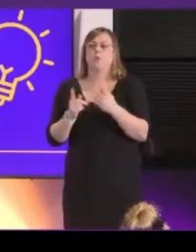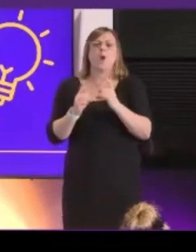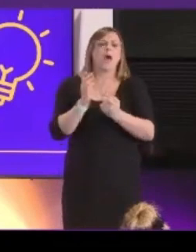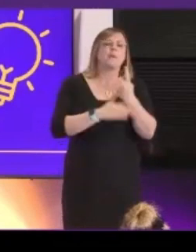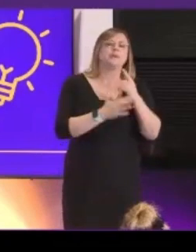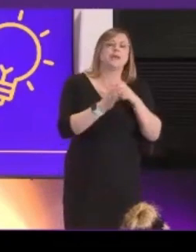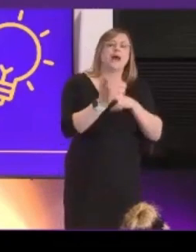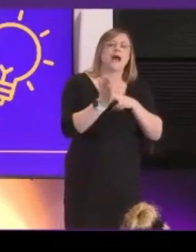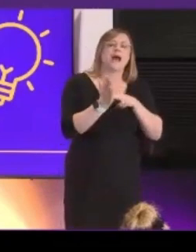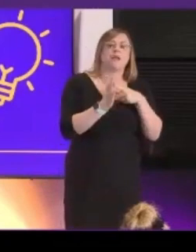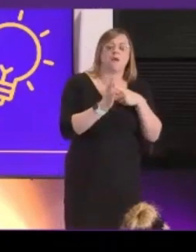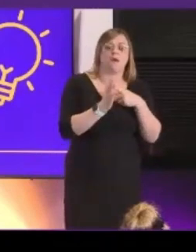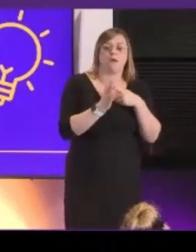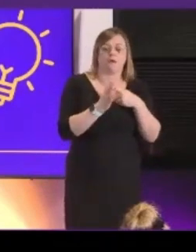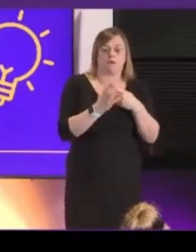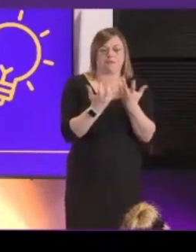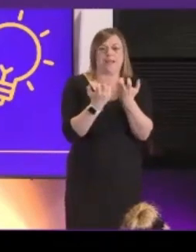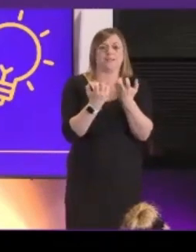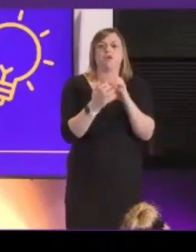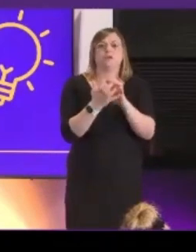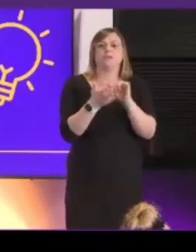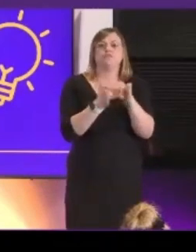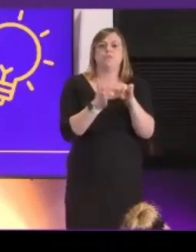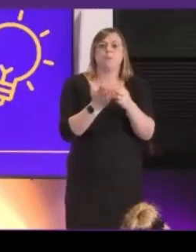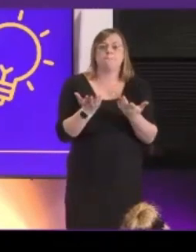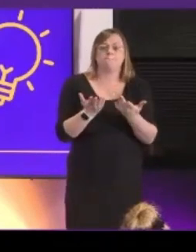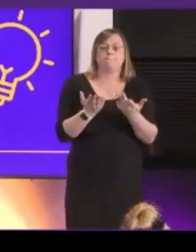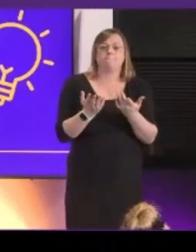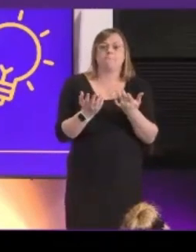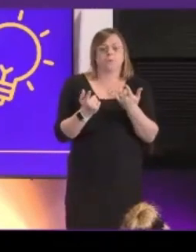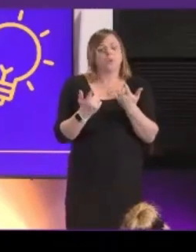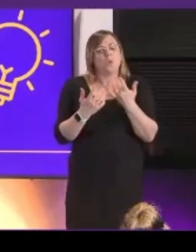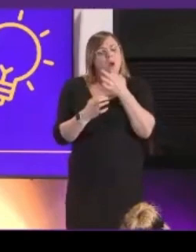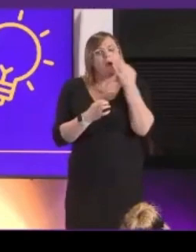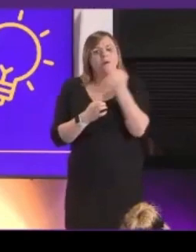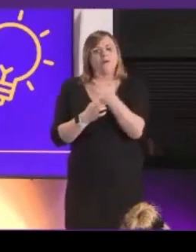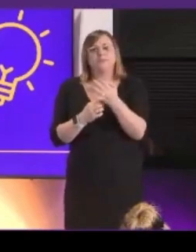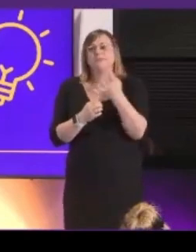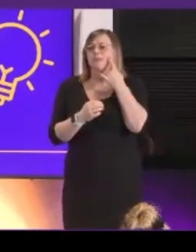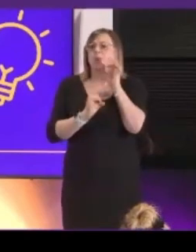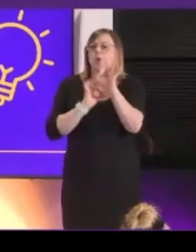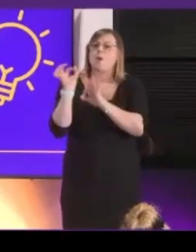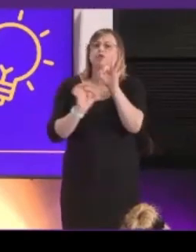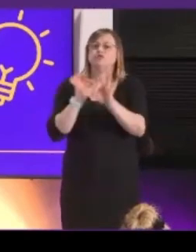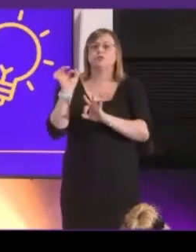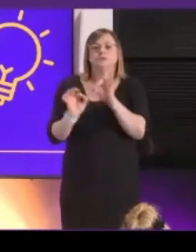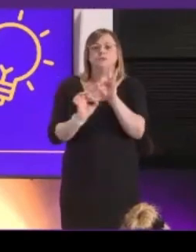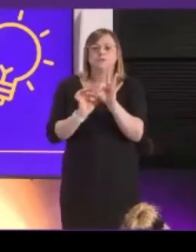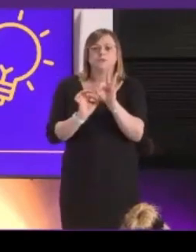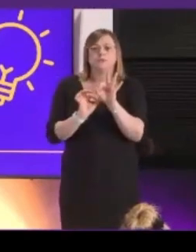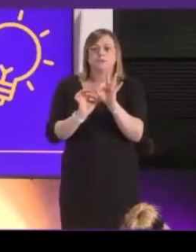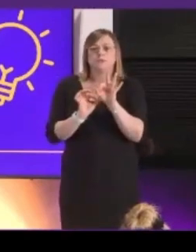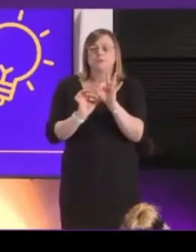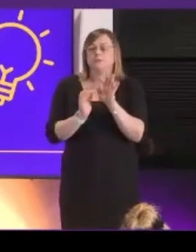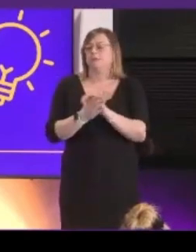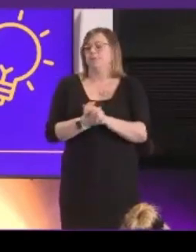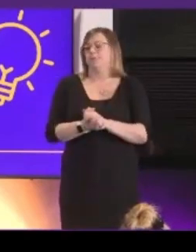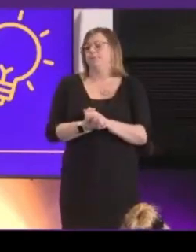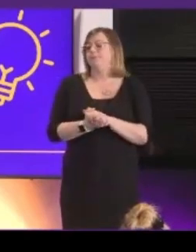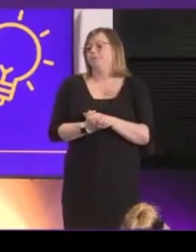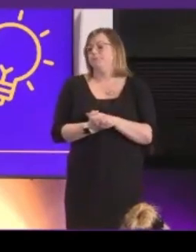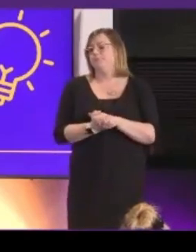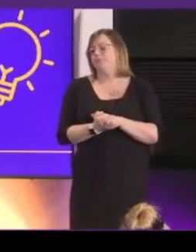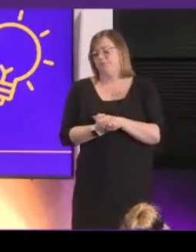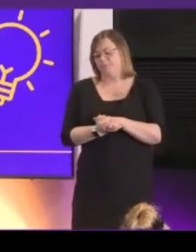has losing her dexterity? So keep asking those simple questions to force those who have